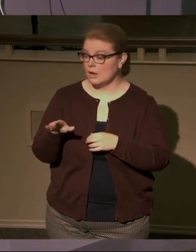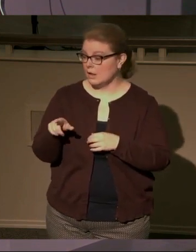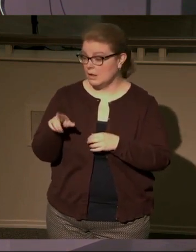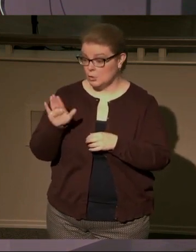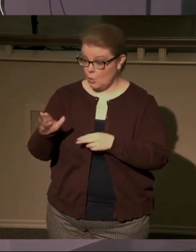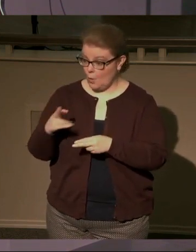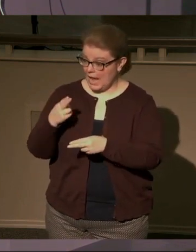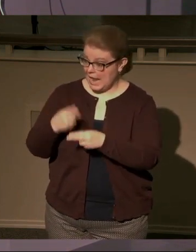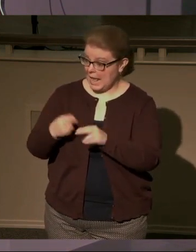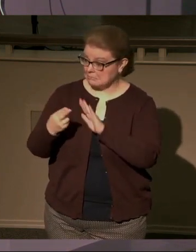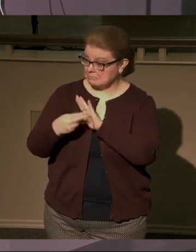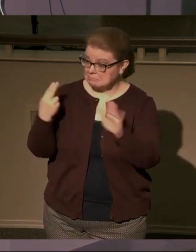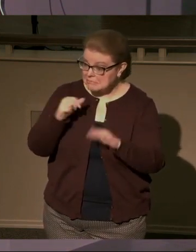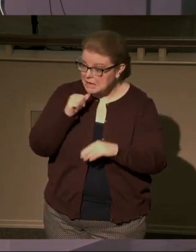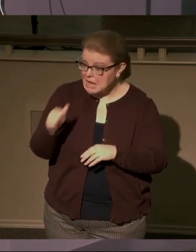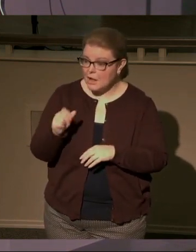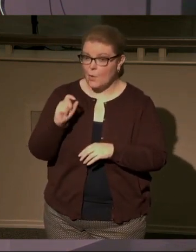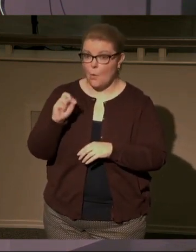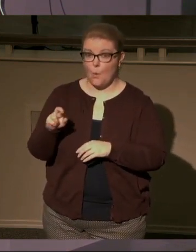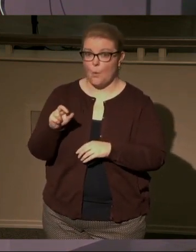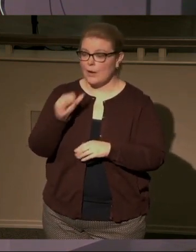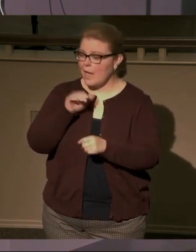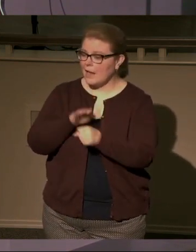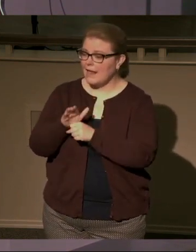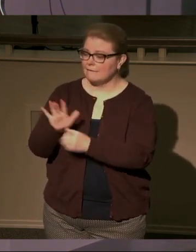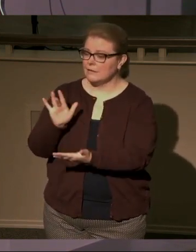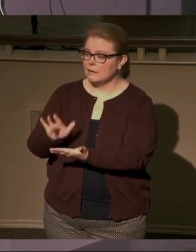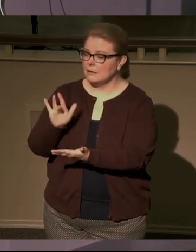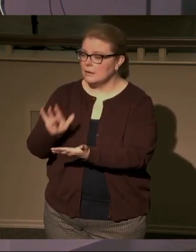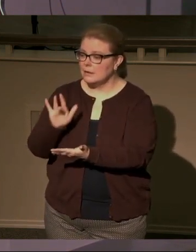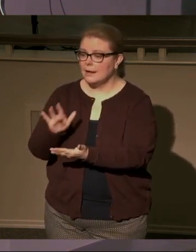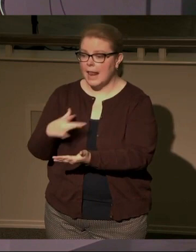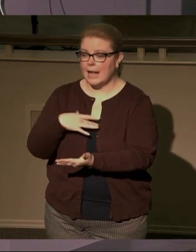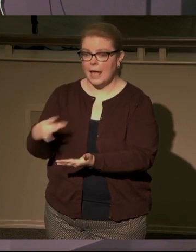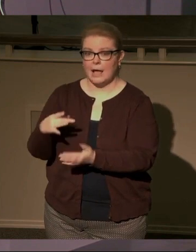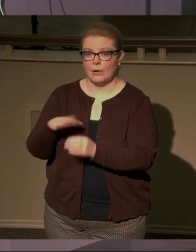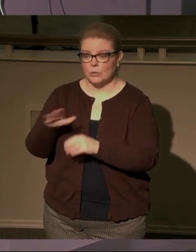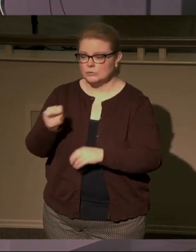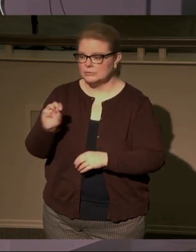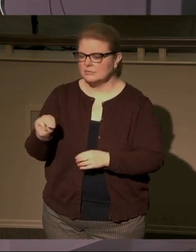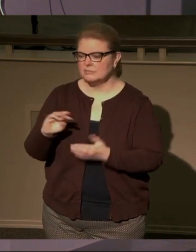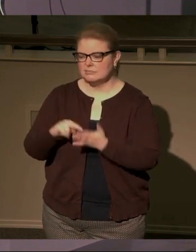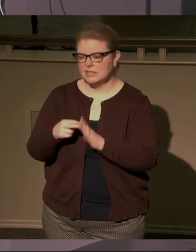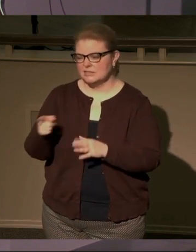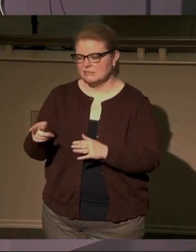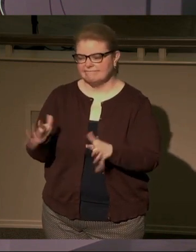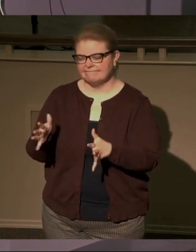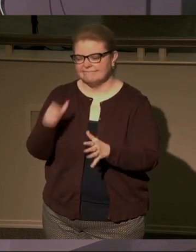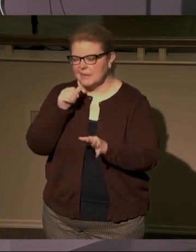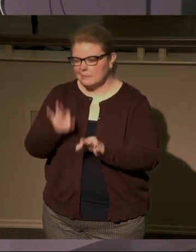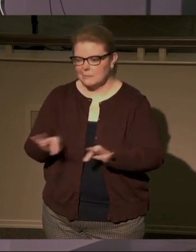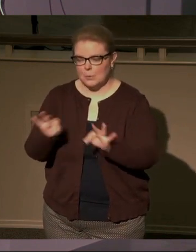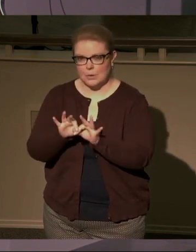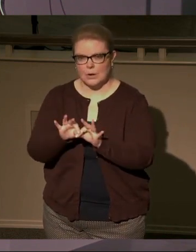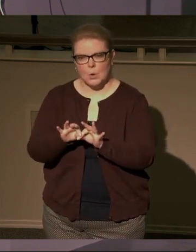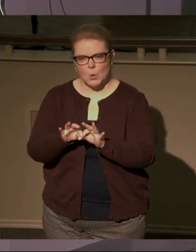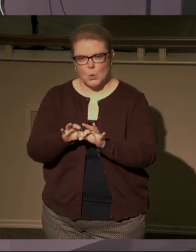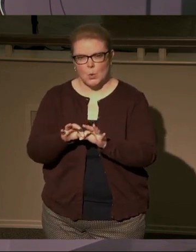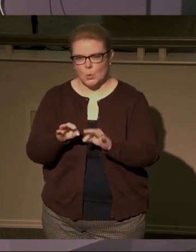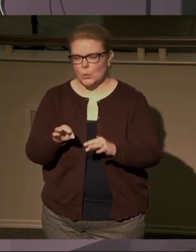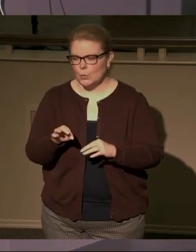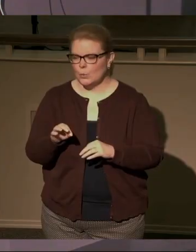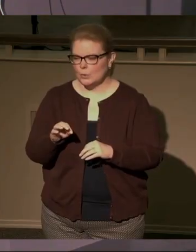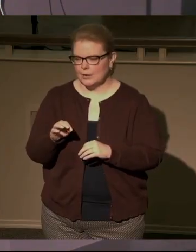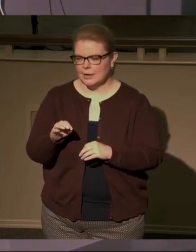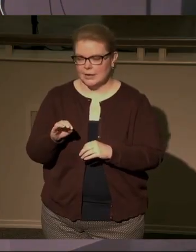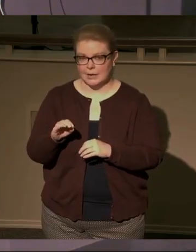the likes on your social media, then you're not that important. Kids, you are pushed that line of goods.